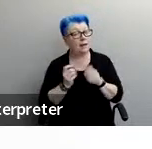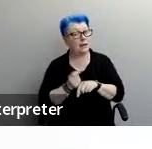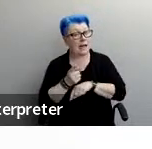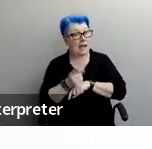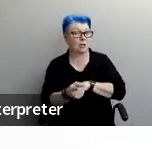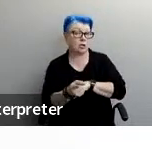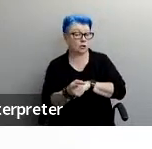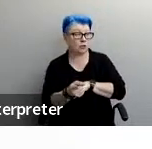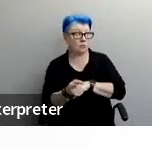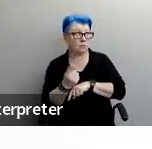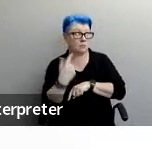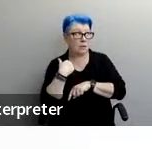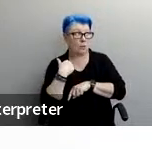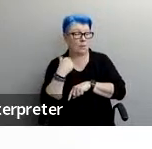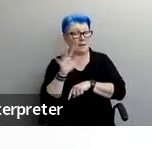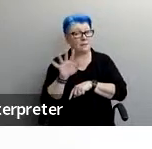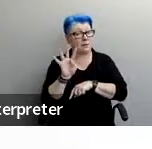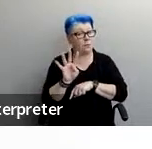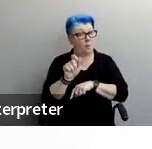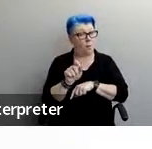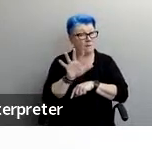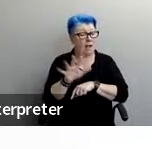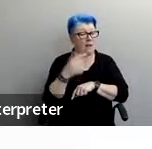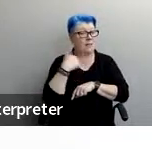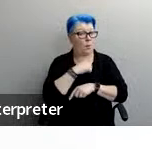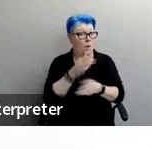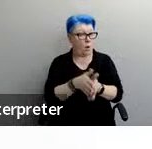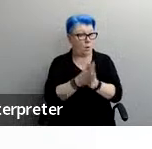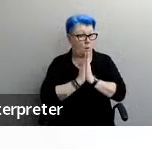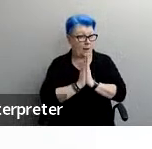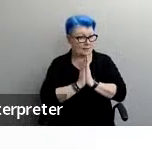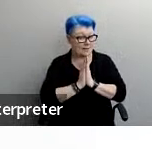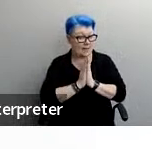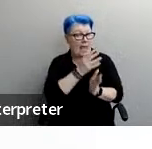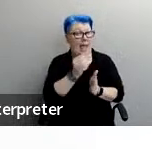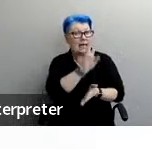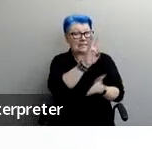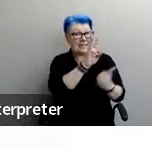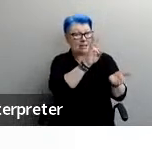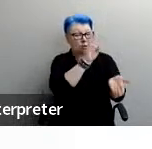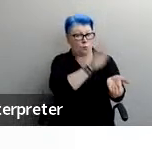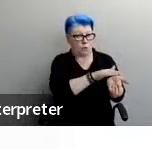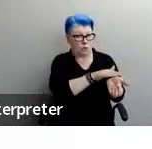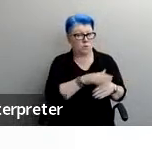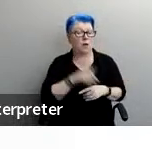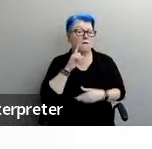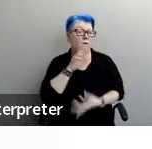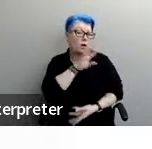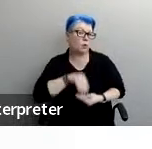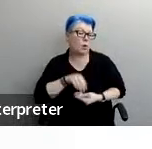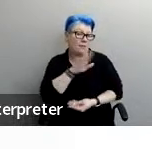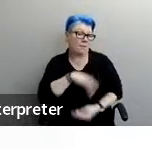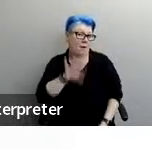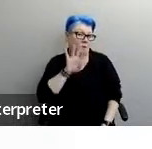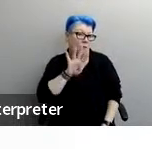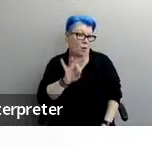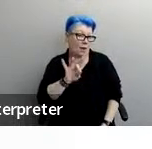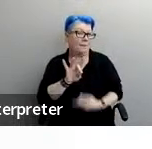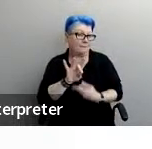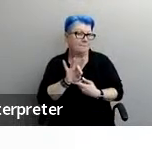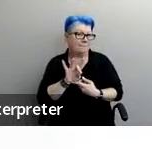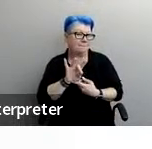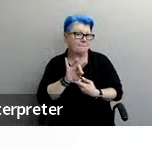it's 54.5 that we're requesting, 6 that we're going to reduce for a total of about 48. Next slide, please.